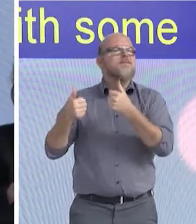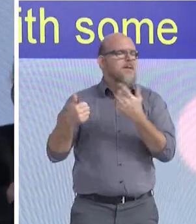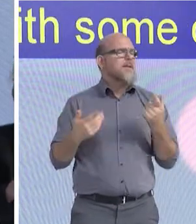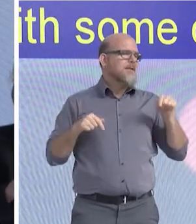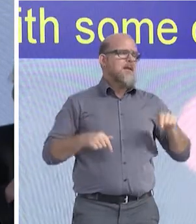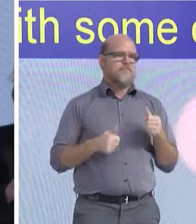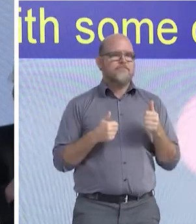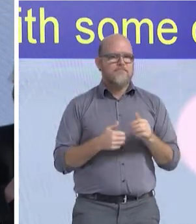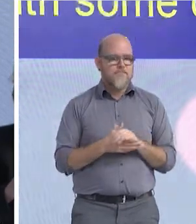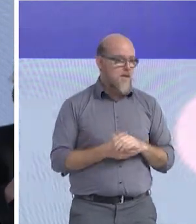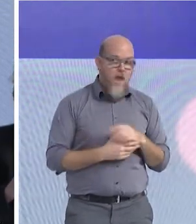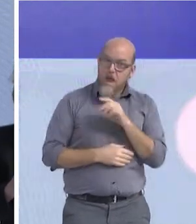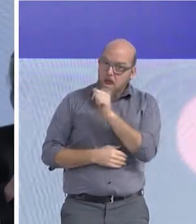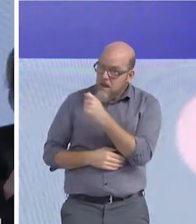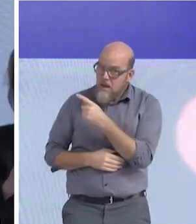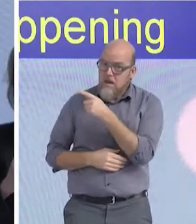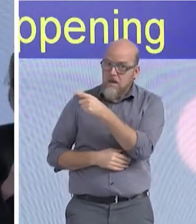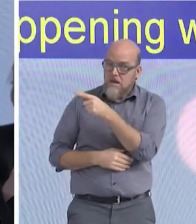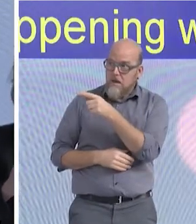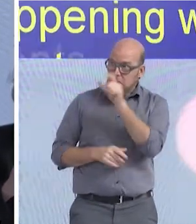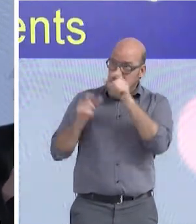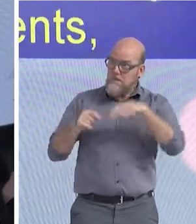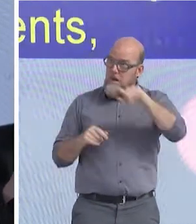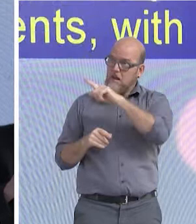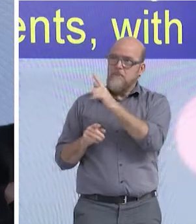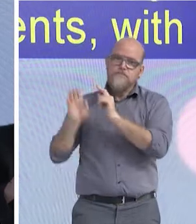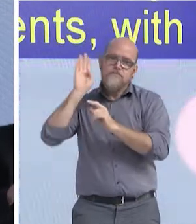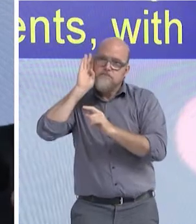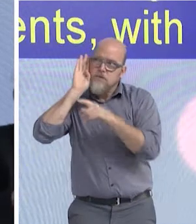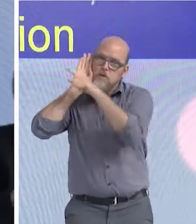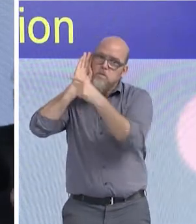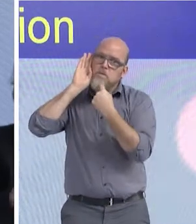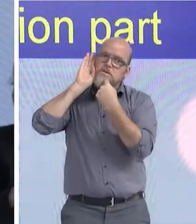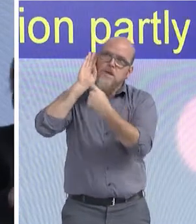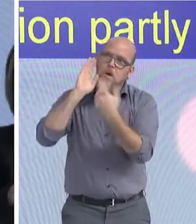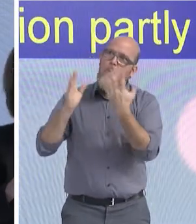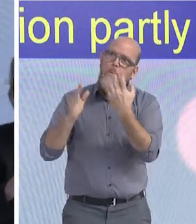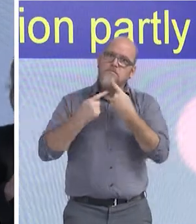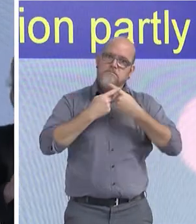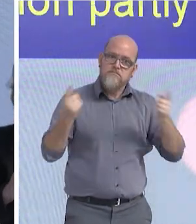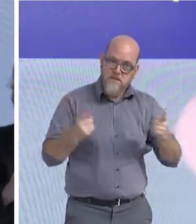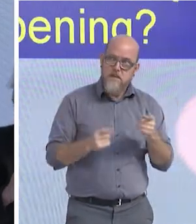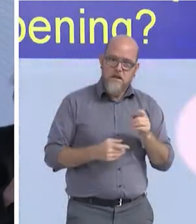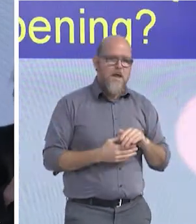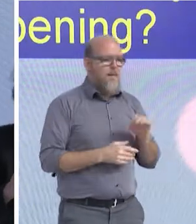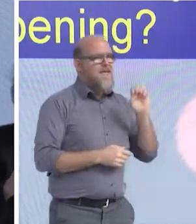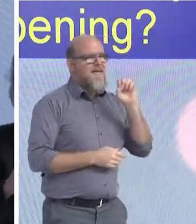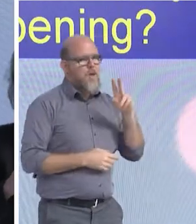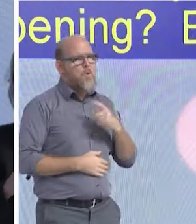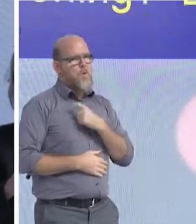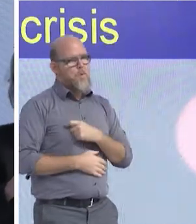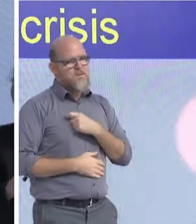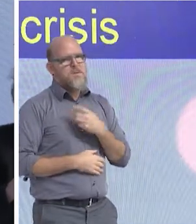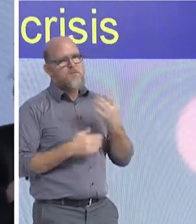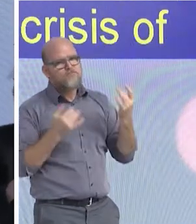that happening with member governments, with the European Commission? Partly, yes. But is that happening? Because the crisis, the so-called crisis of refugees and